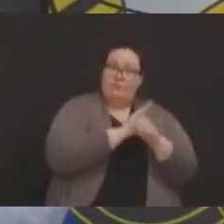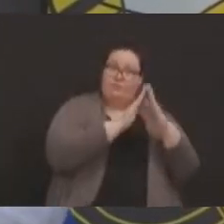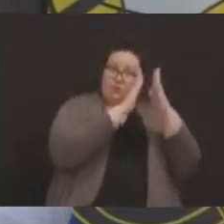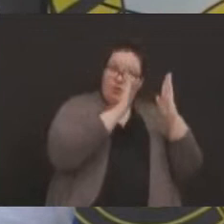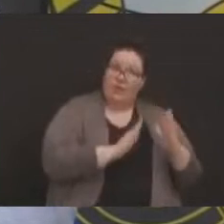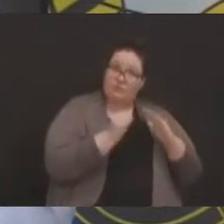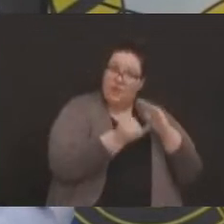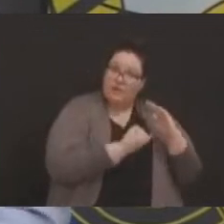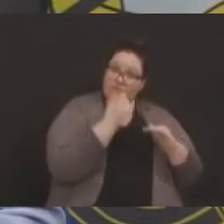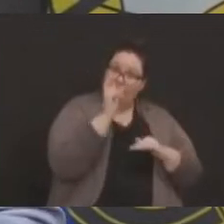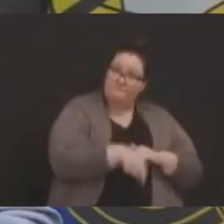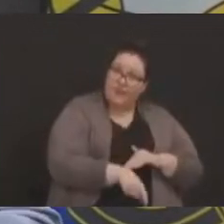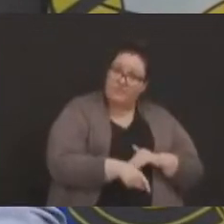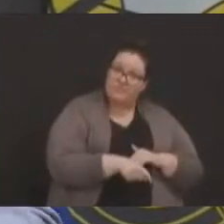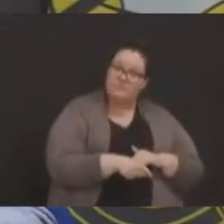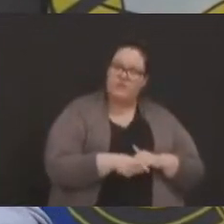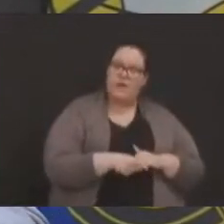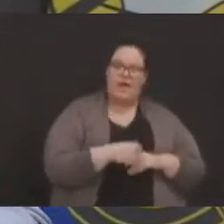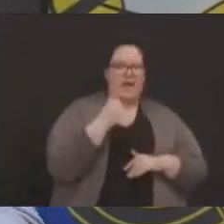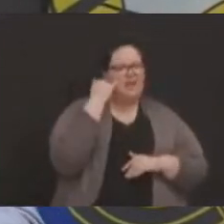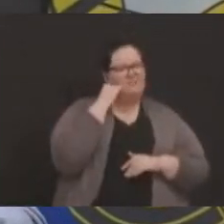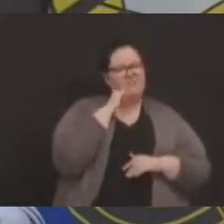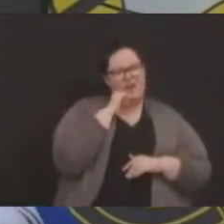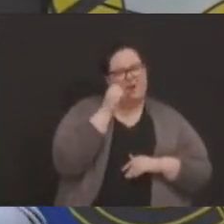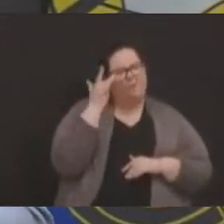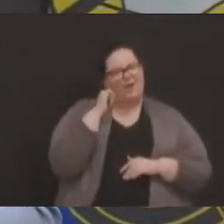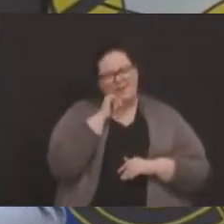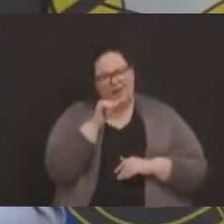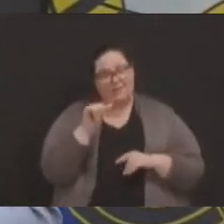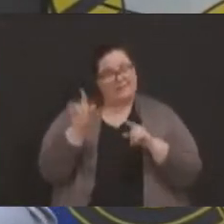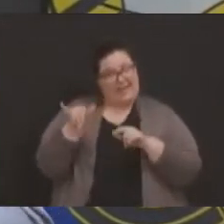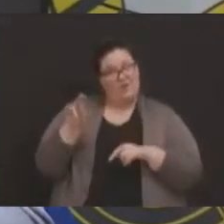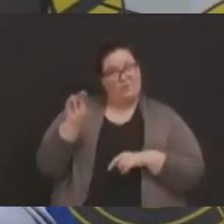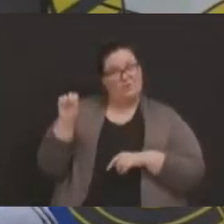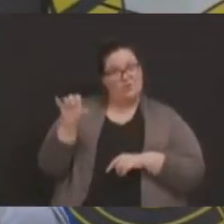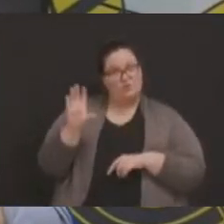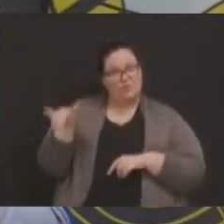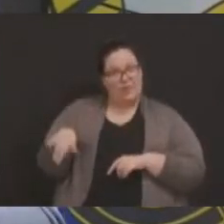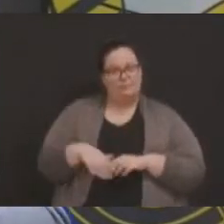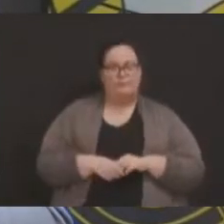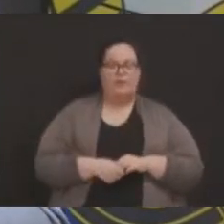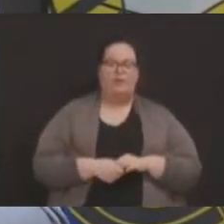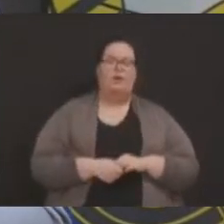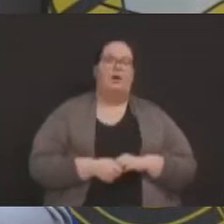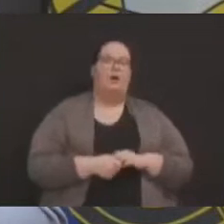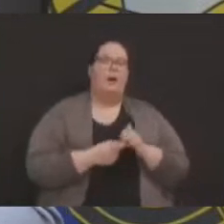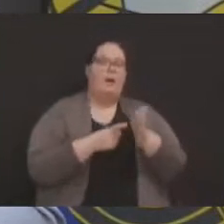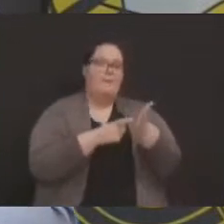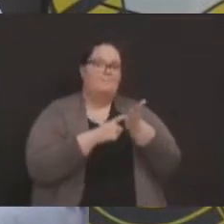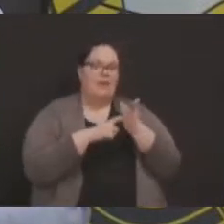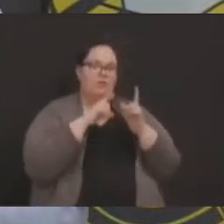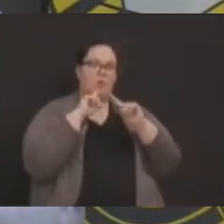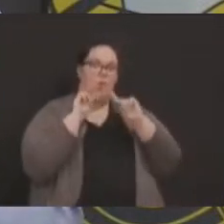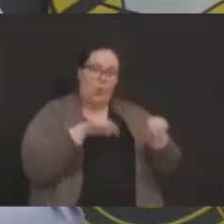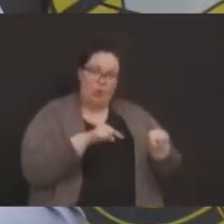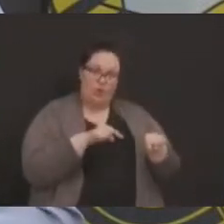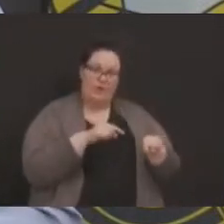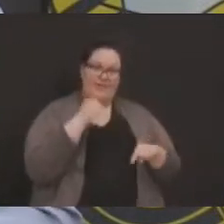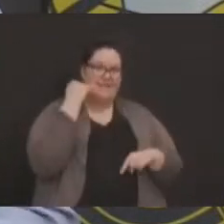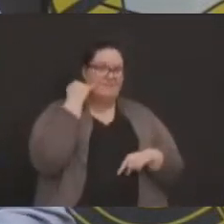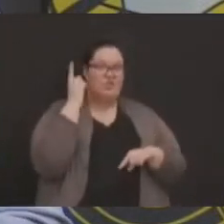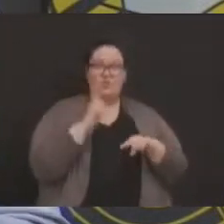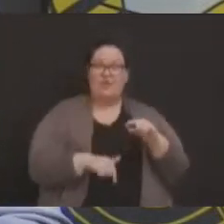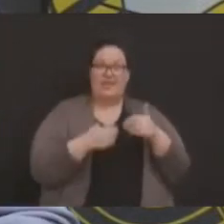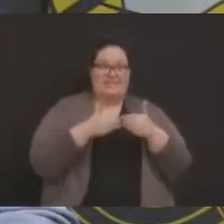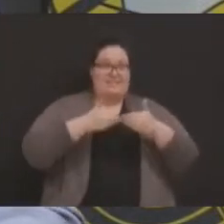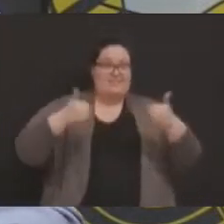that if you cannot isolate safely away from your family members in the same location, then you should go to a different location. That's my understanding of